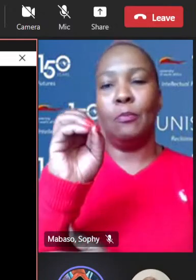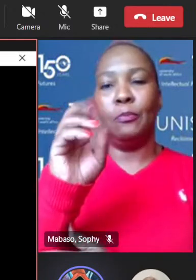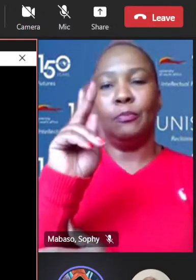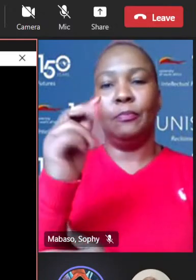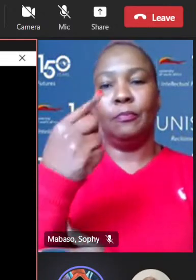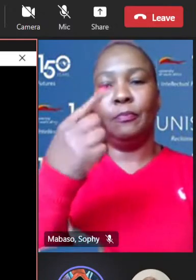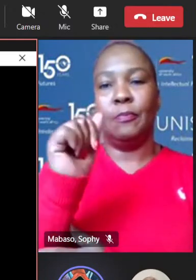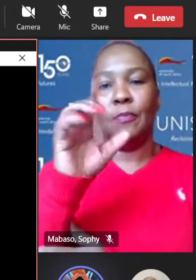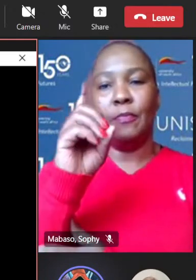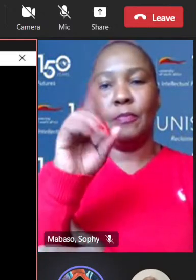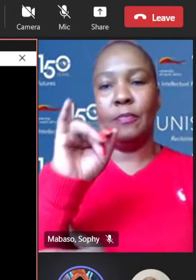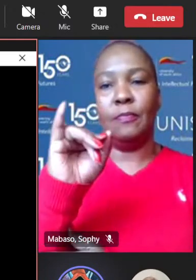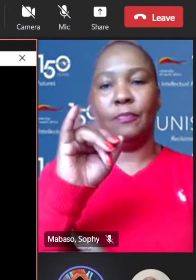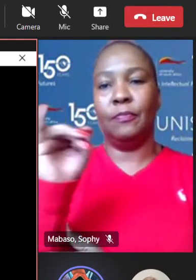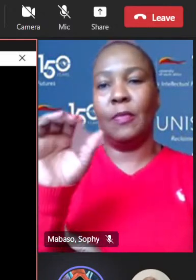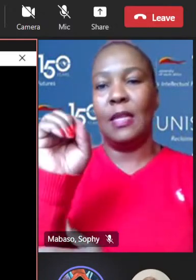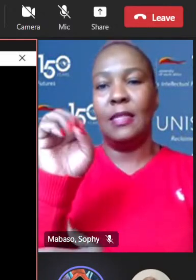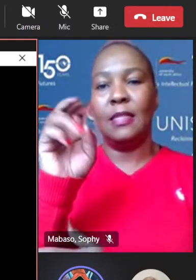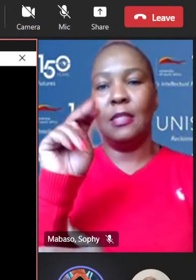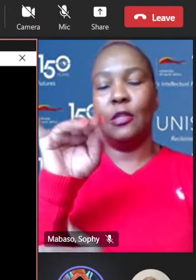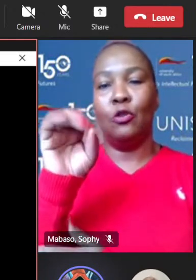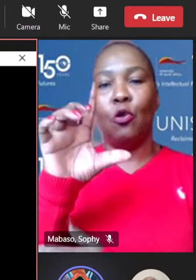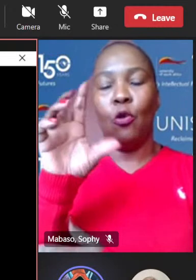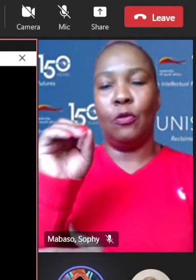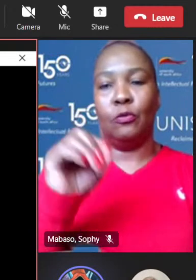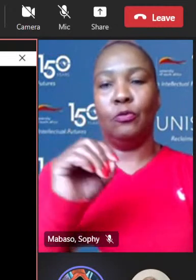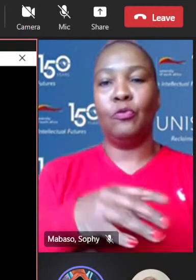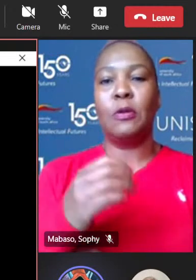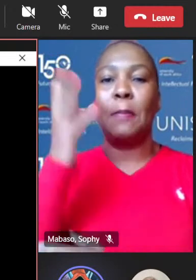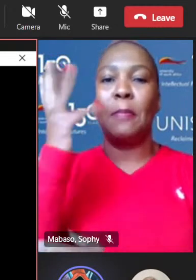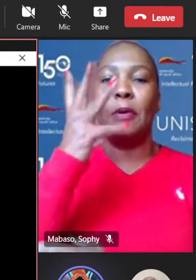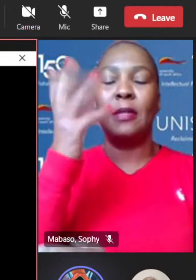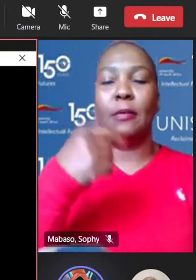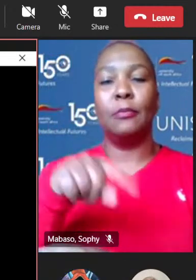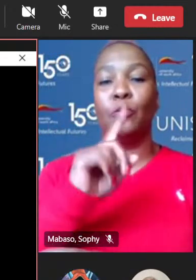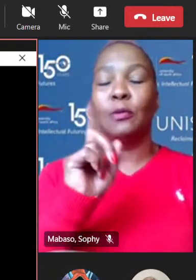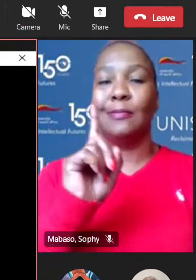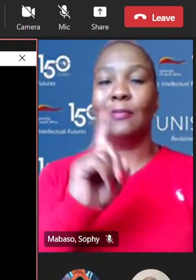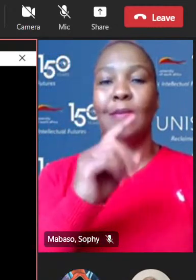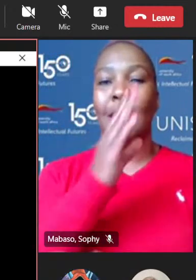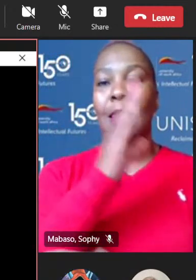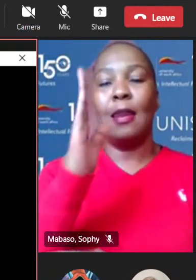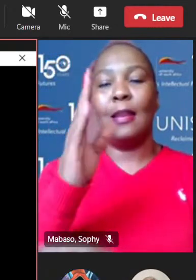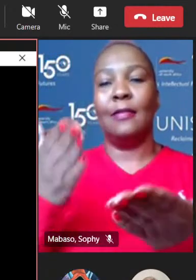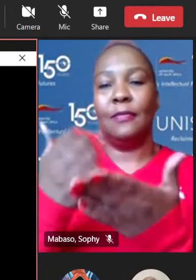to present to us about the library services. Over to you, Mahadi.